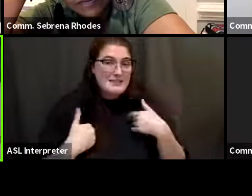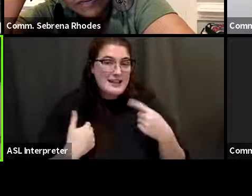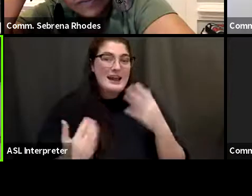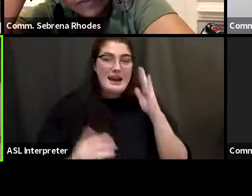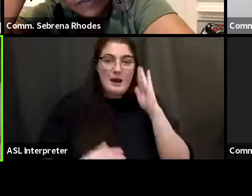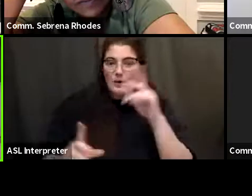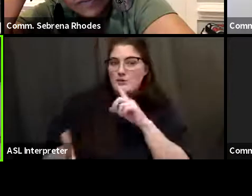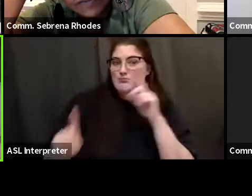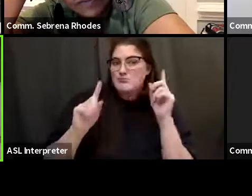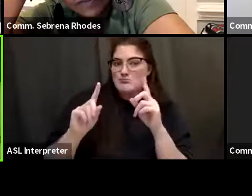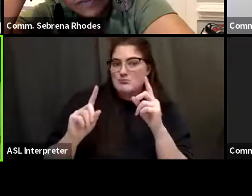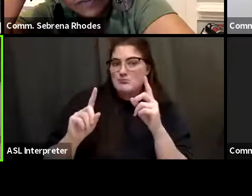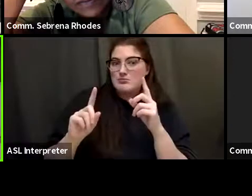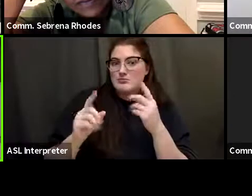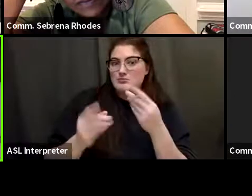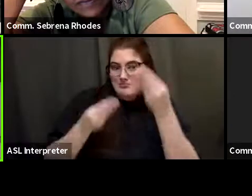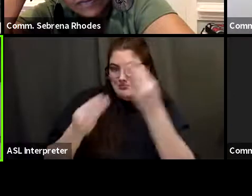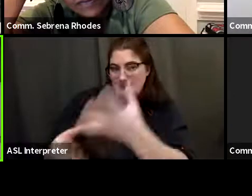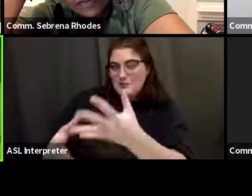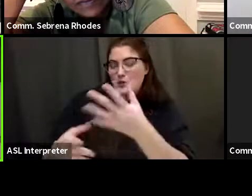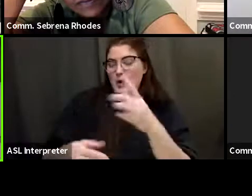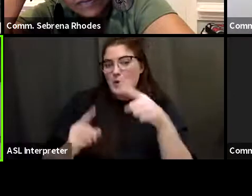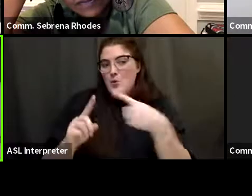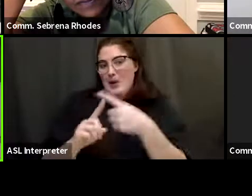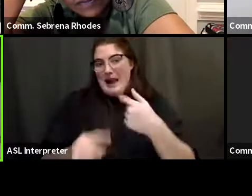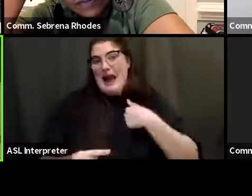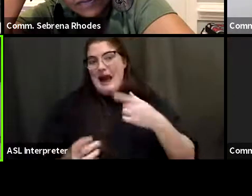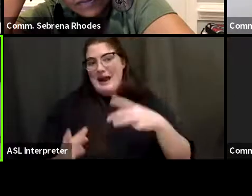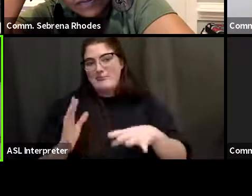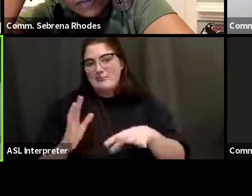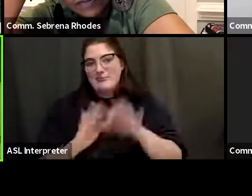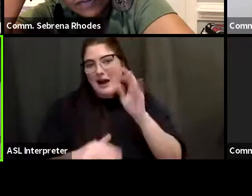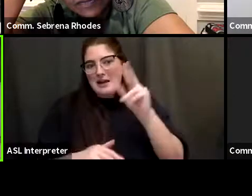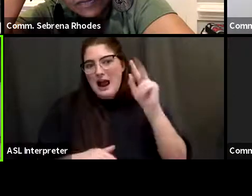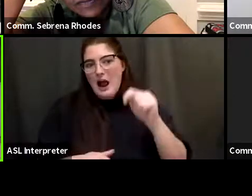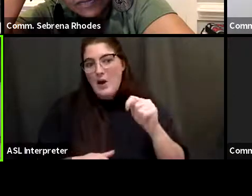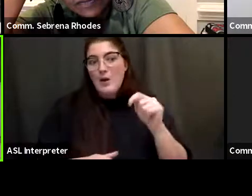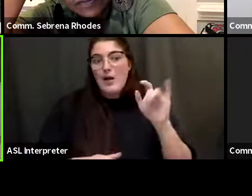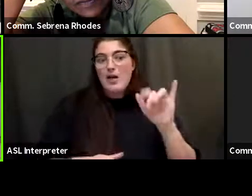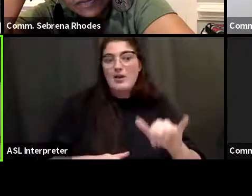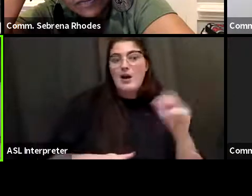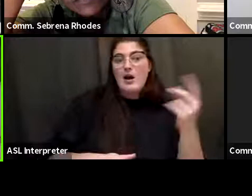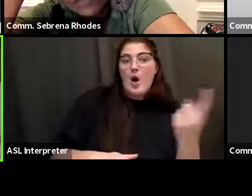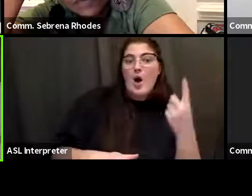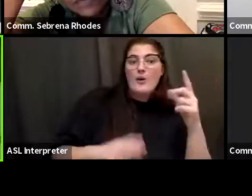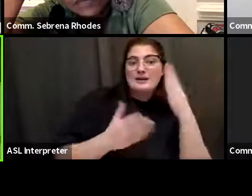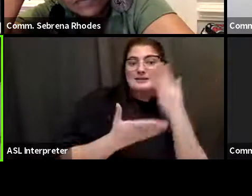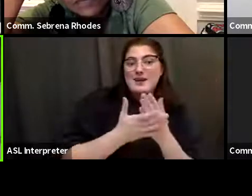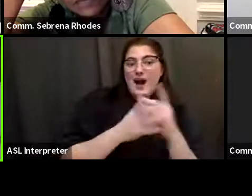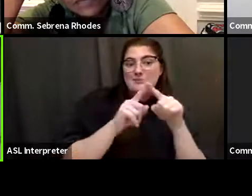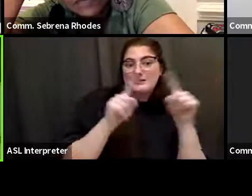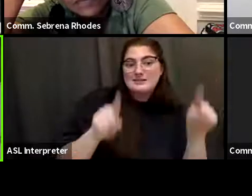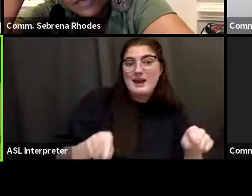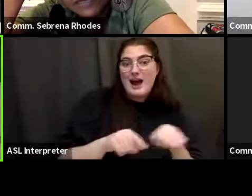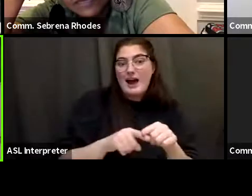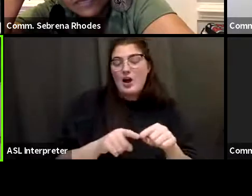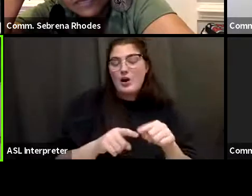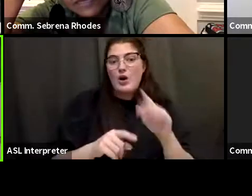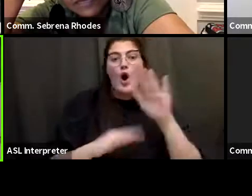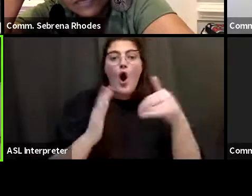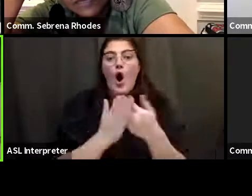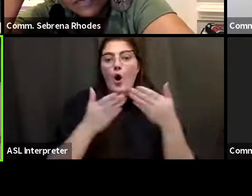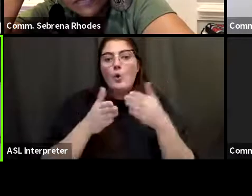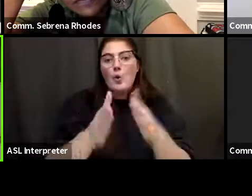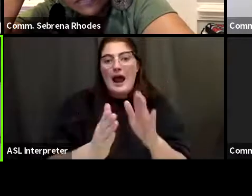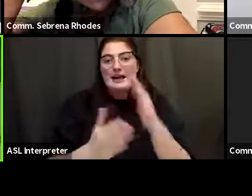everybody as I know it. The stop sign, always stop sign, that's no longer an always stop sign for some